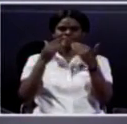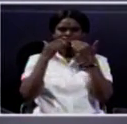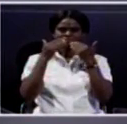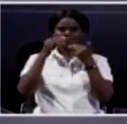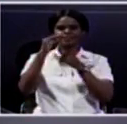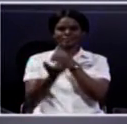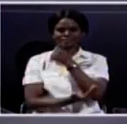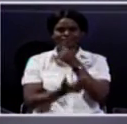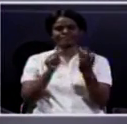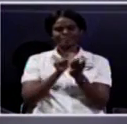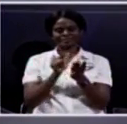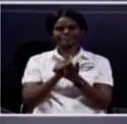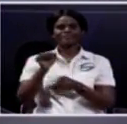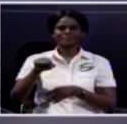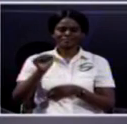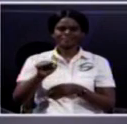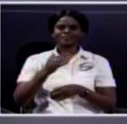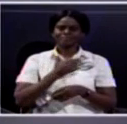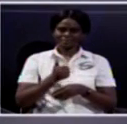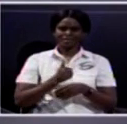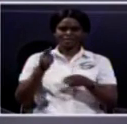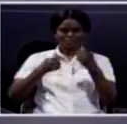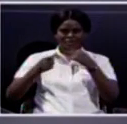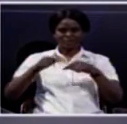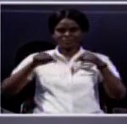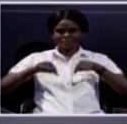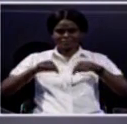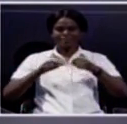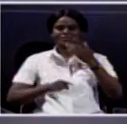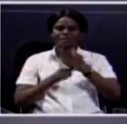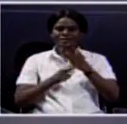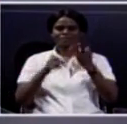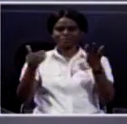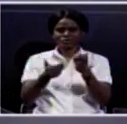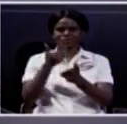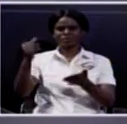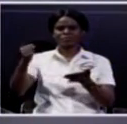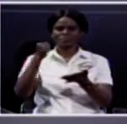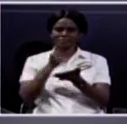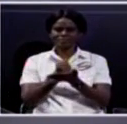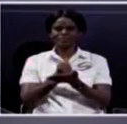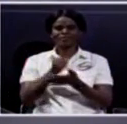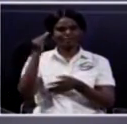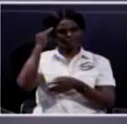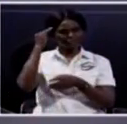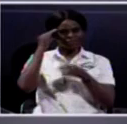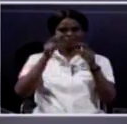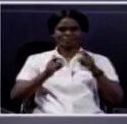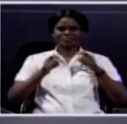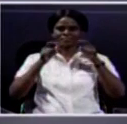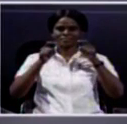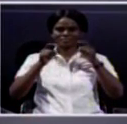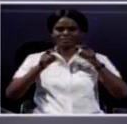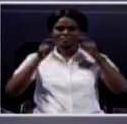to Lusaka. Yes, I've come now to the city. New appointment, I know you've risen through the ranks. Yes, you've worked